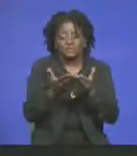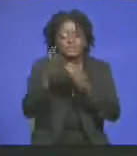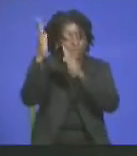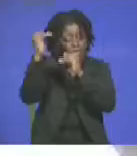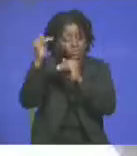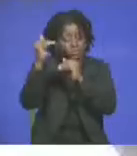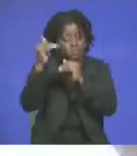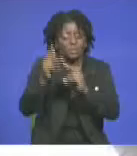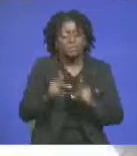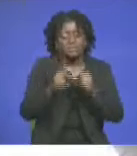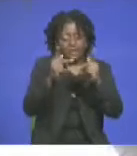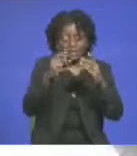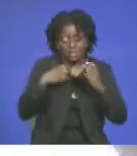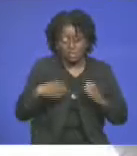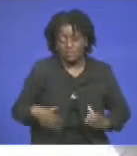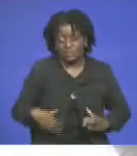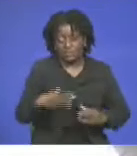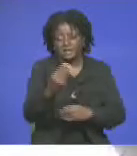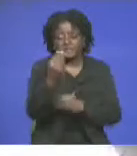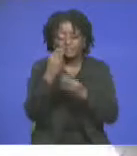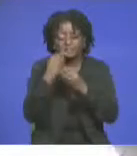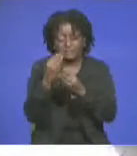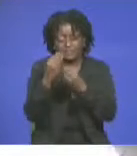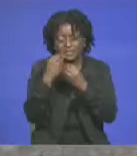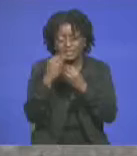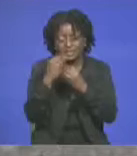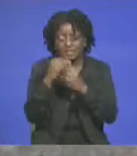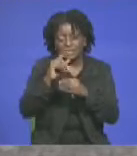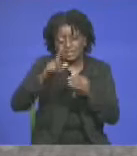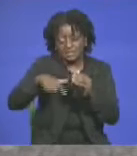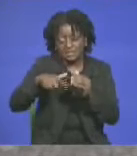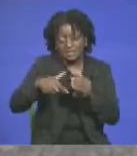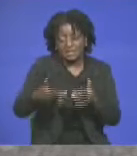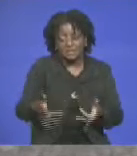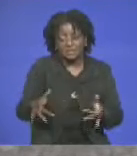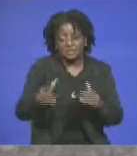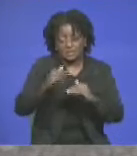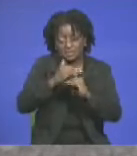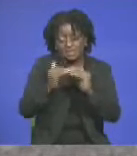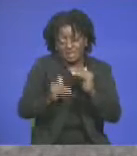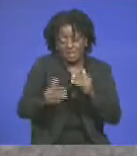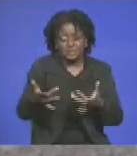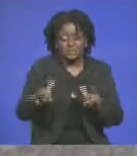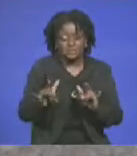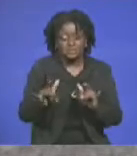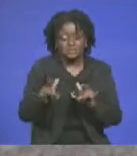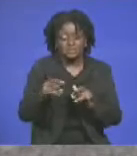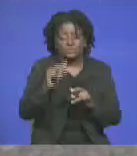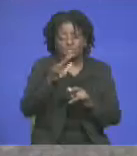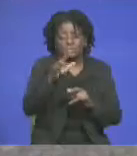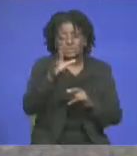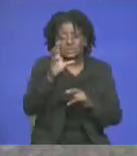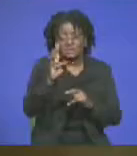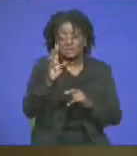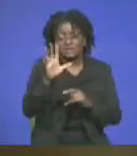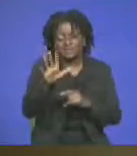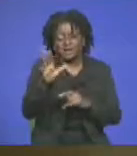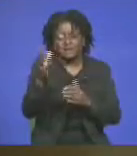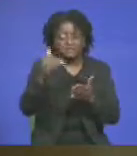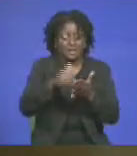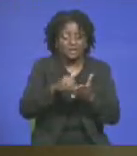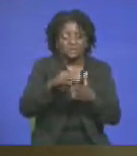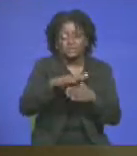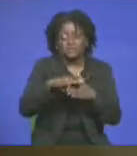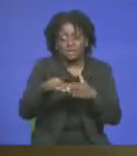feeding the less fortunate. With an annual budget between $550,000 and $600,000, comprised of funds raised